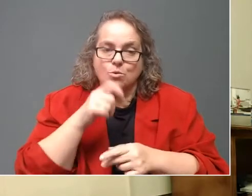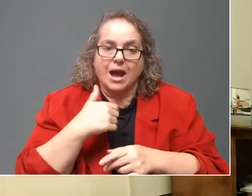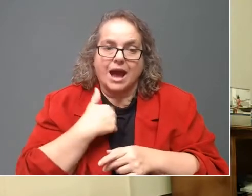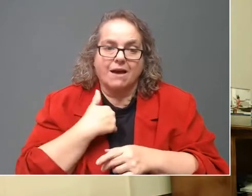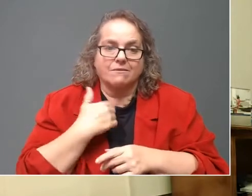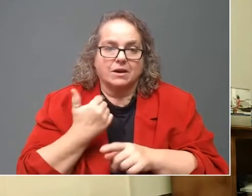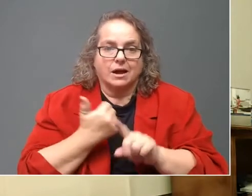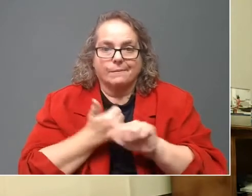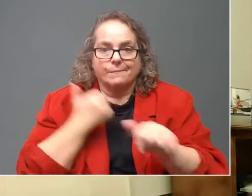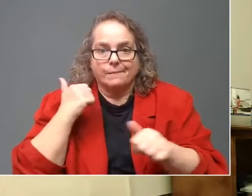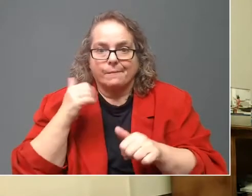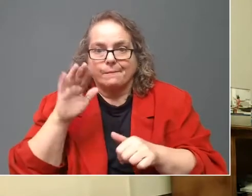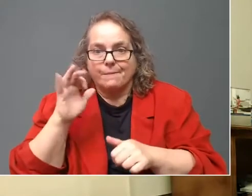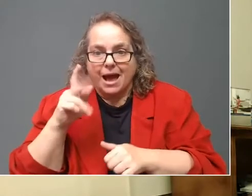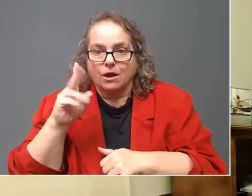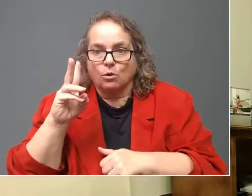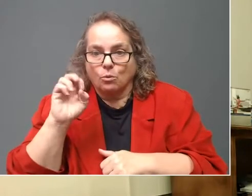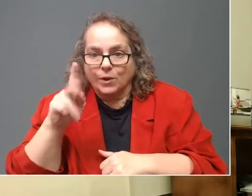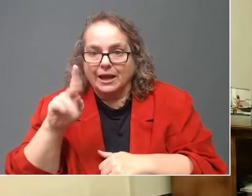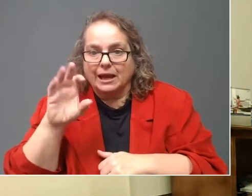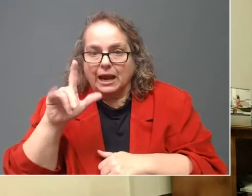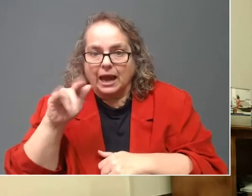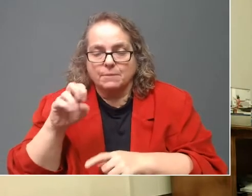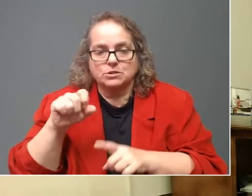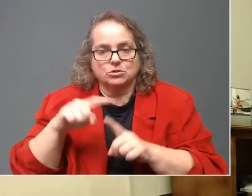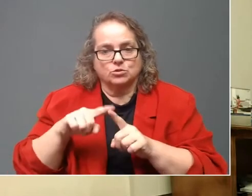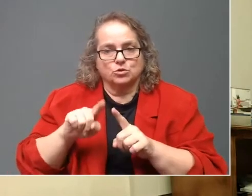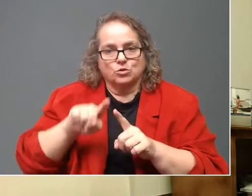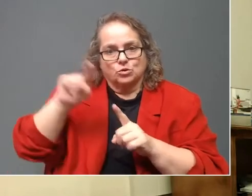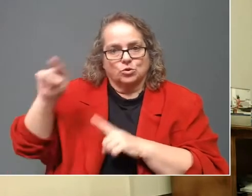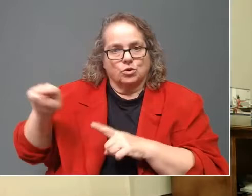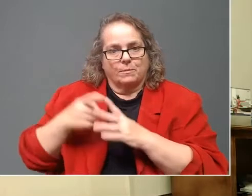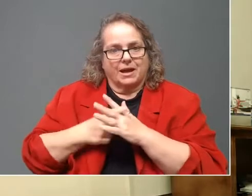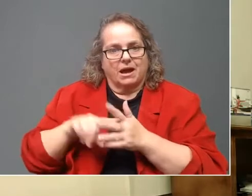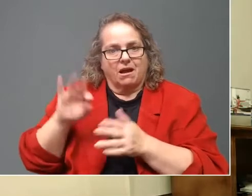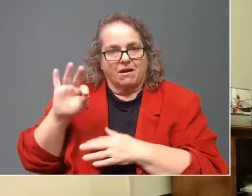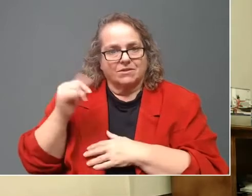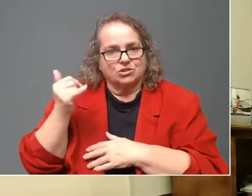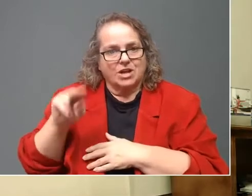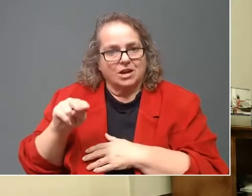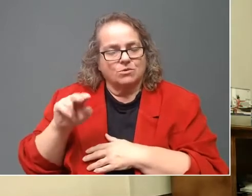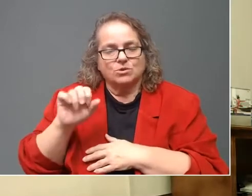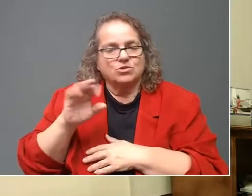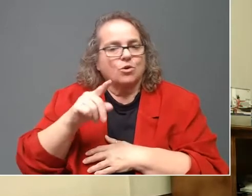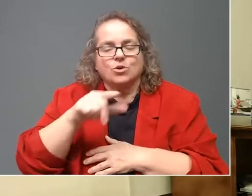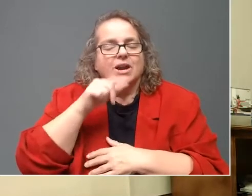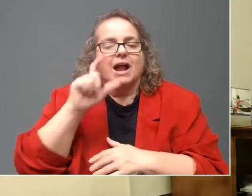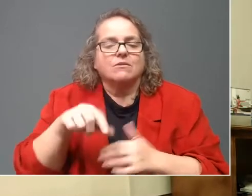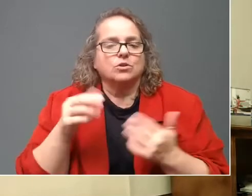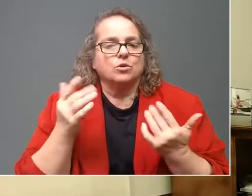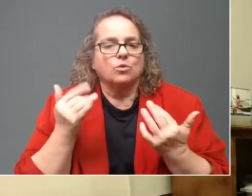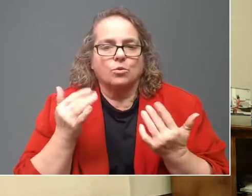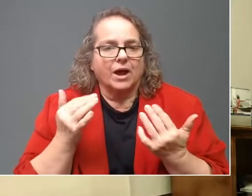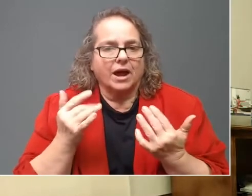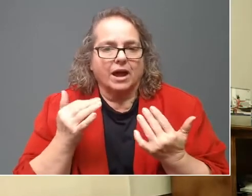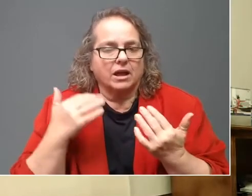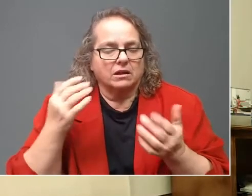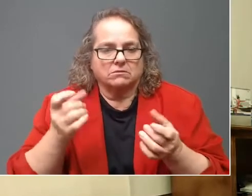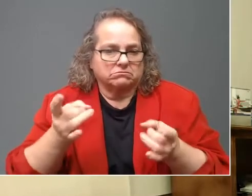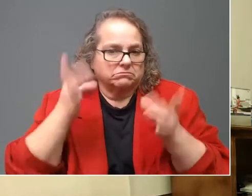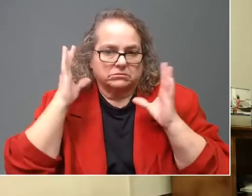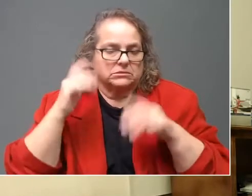get that claimed back to the beginning of January, so you don't have to wait an inordinate amount of time to get that